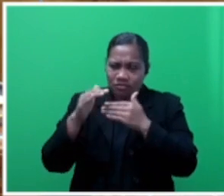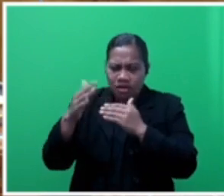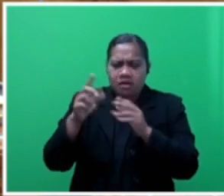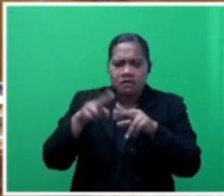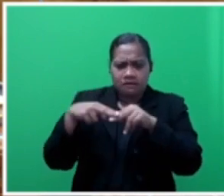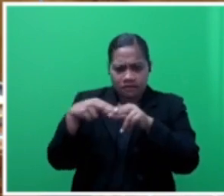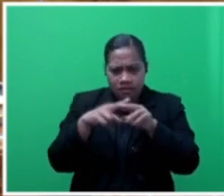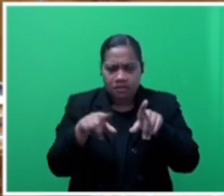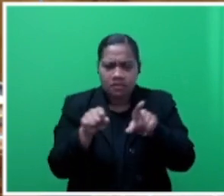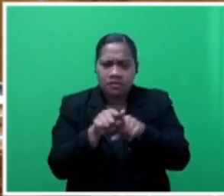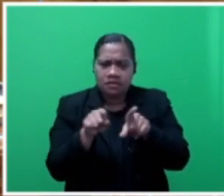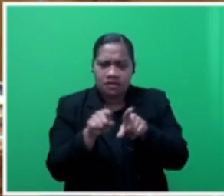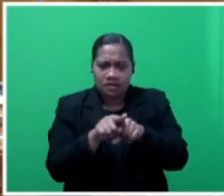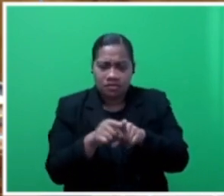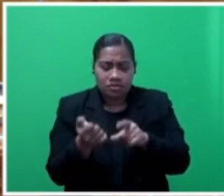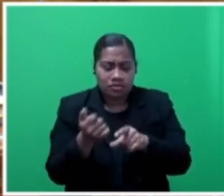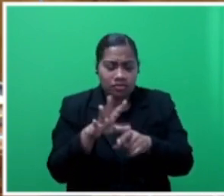Economy.